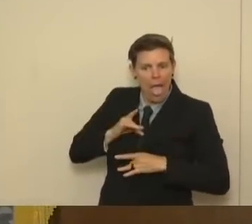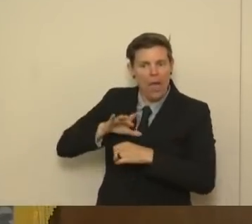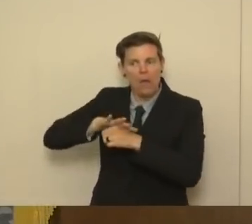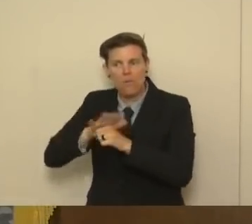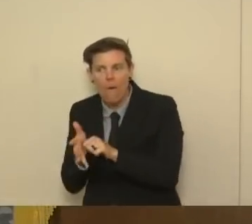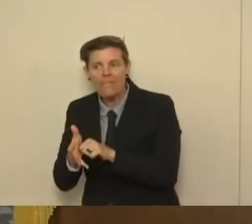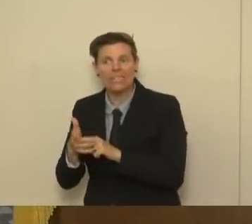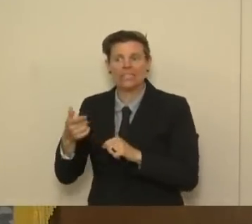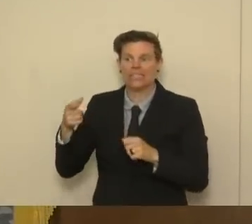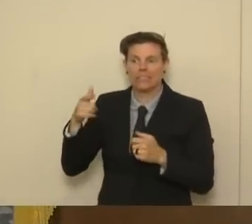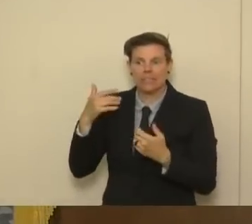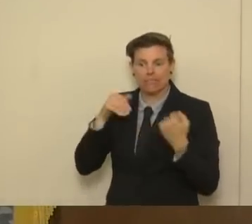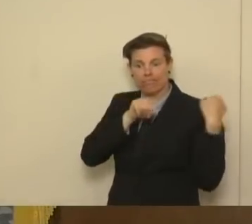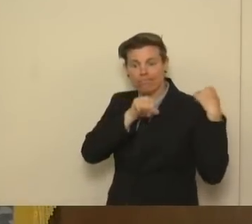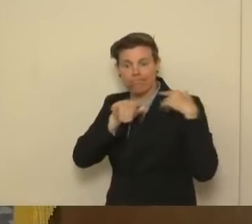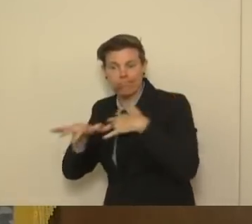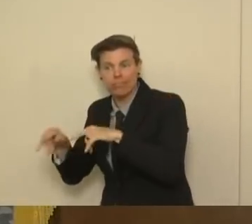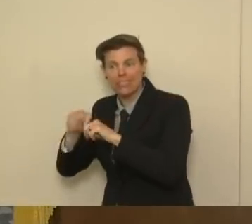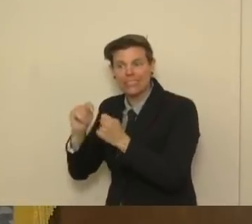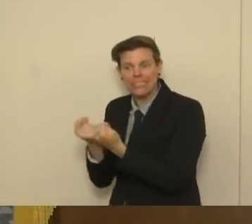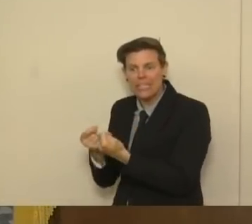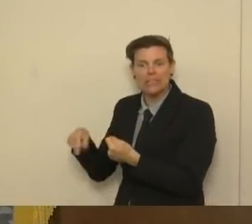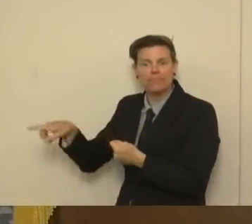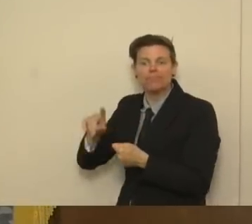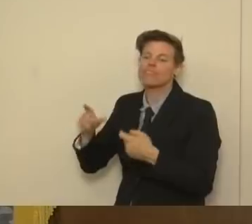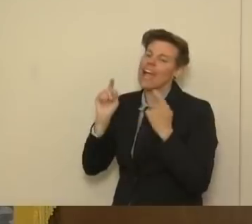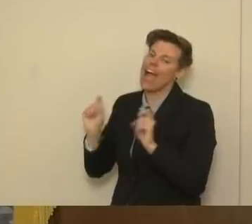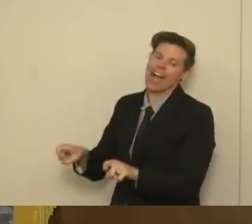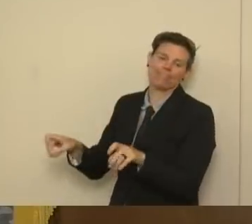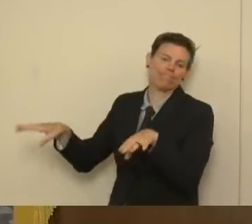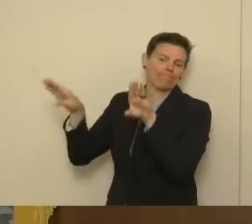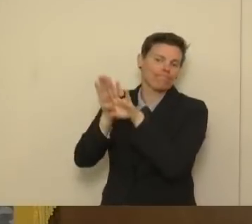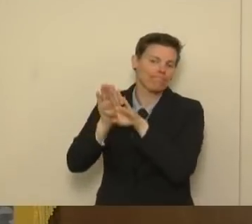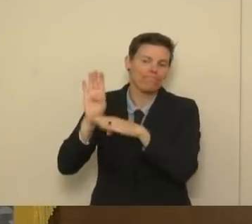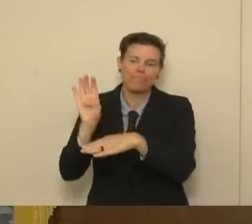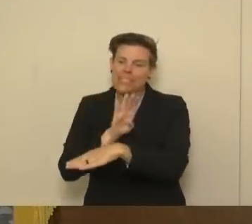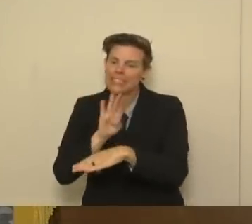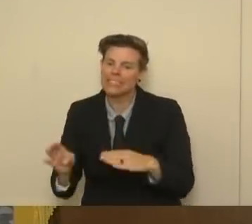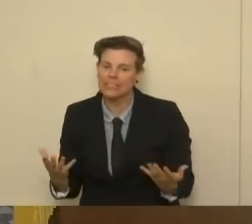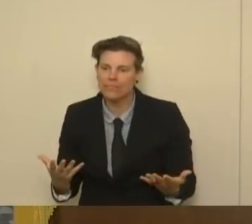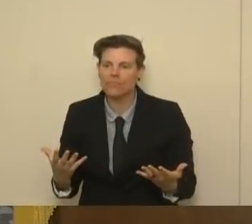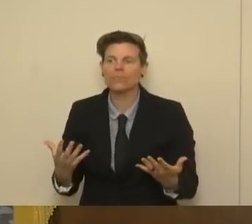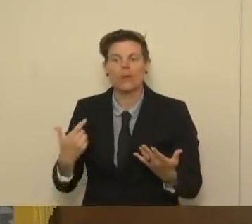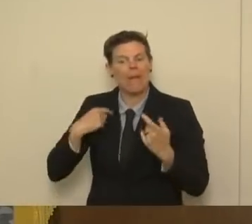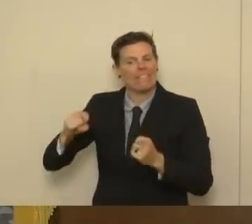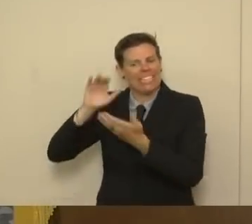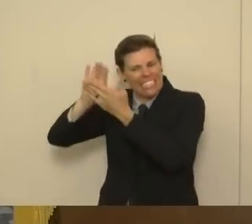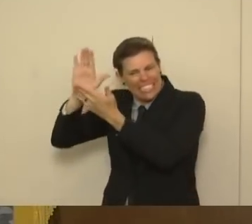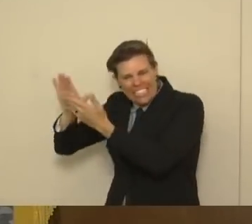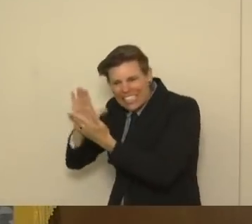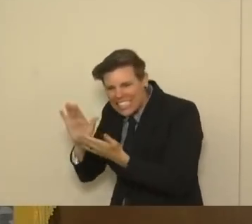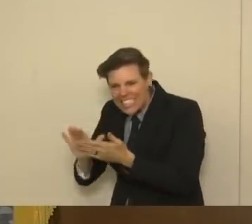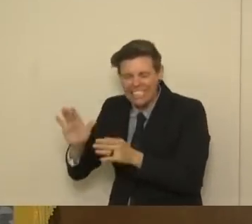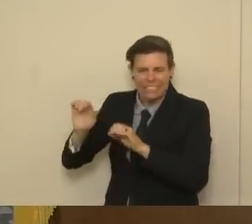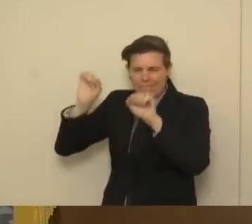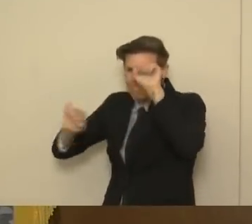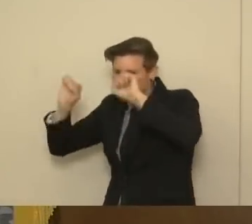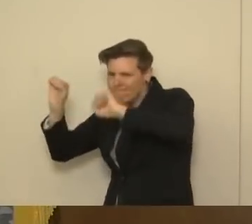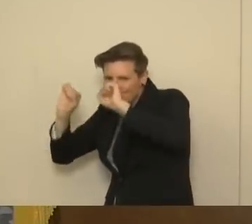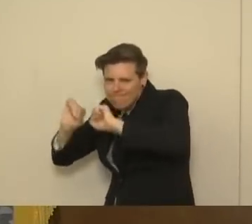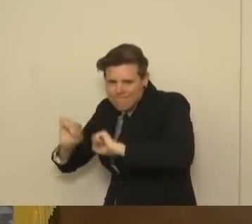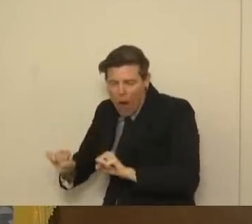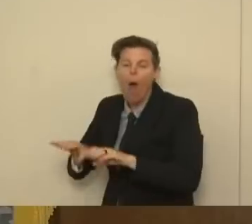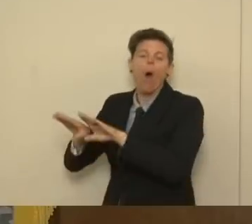the business. It's imperative that we just do better. But I also want New Mexicans to feel good